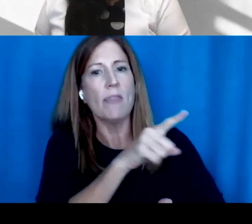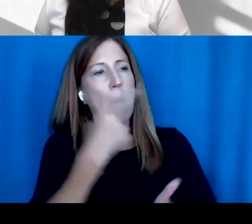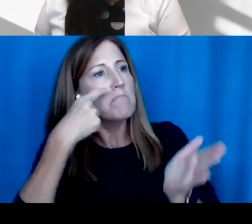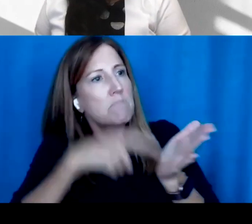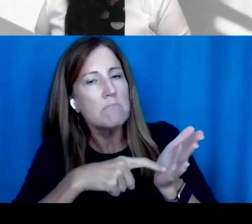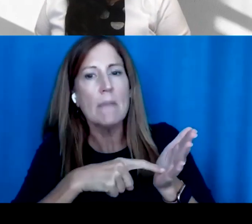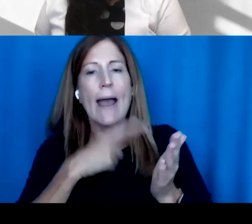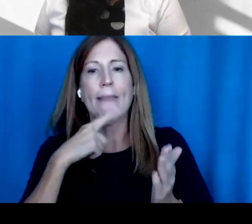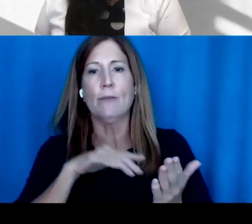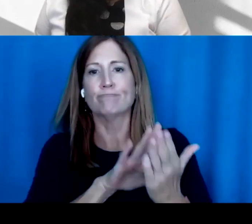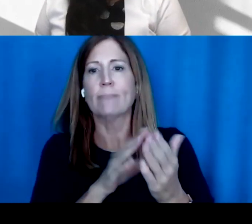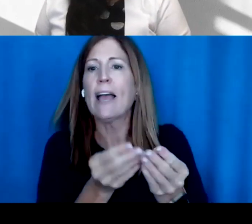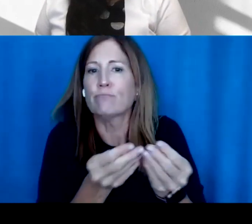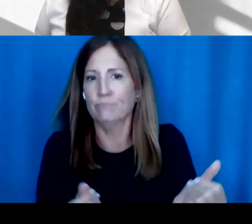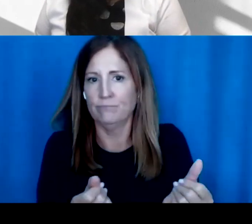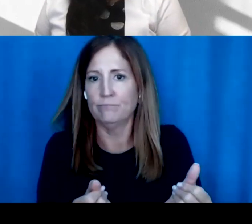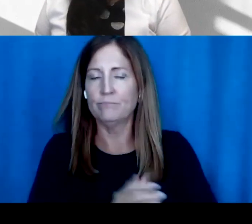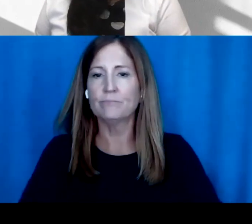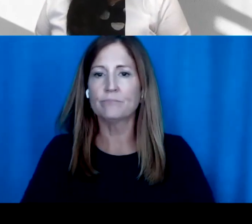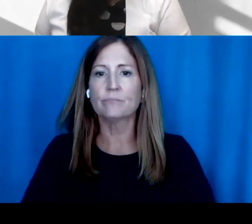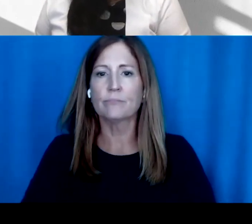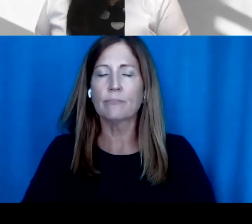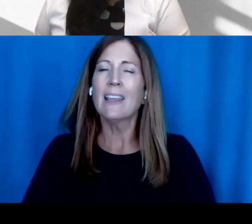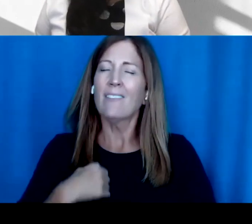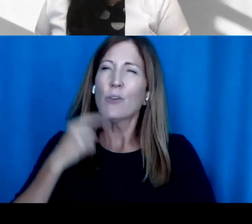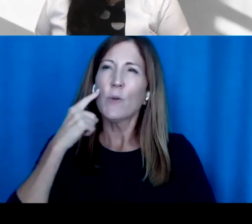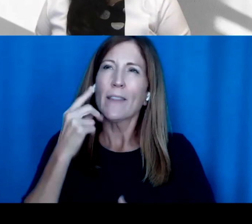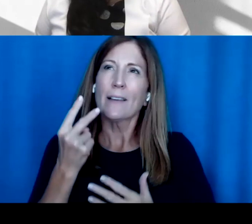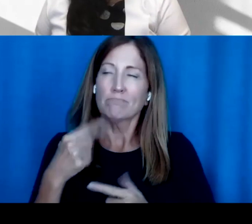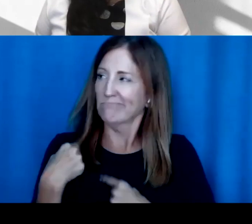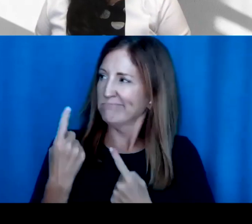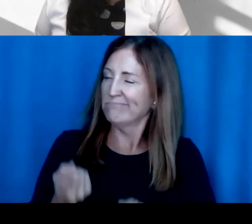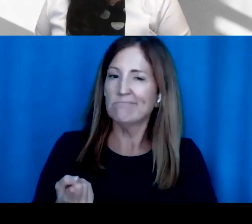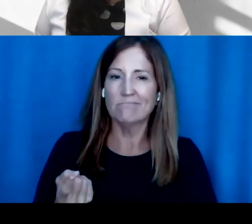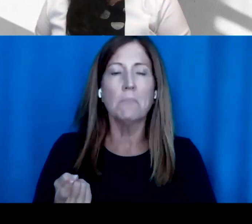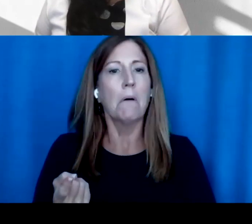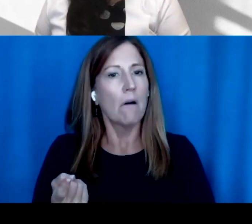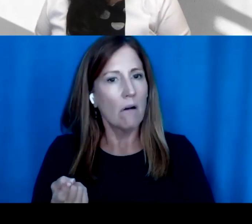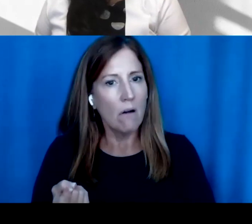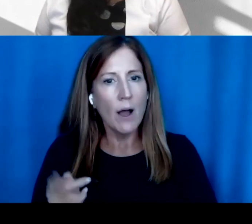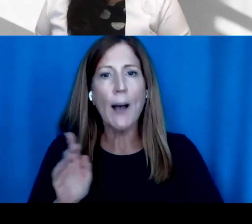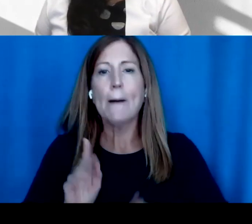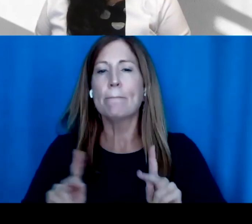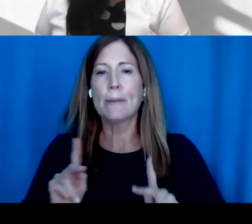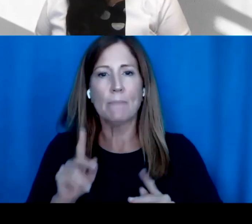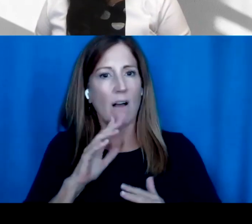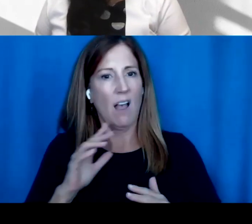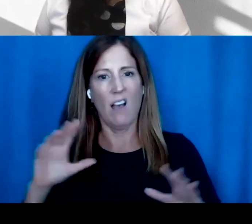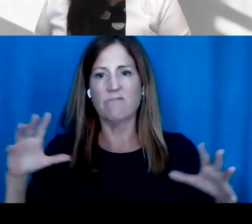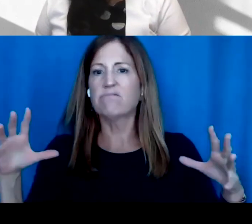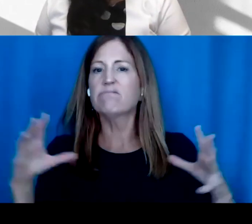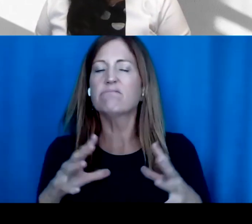I mean, if we think about it, over the years, people have come to our field or movement for